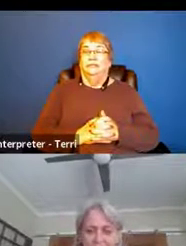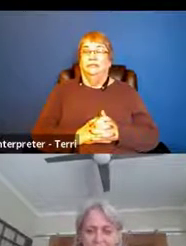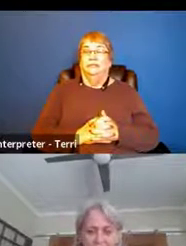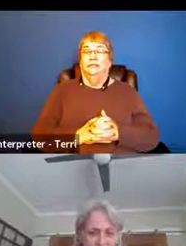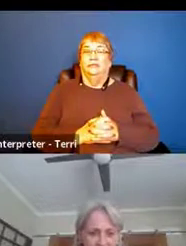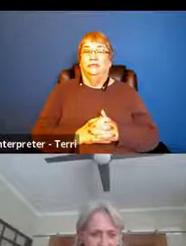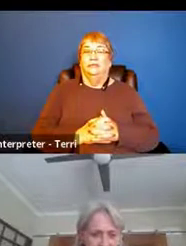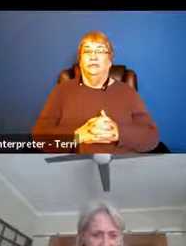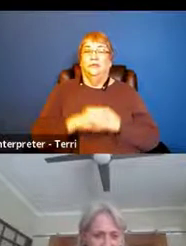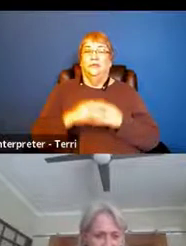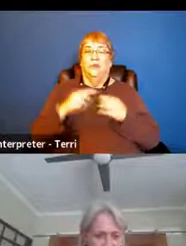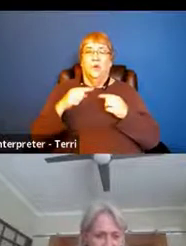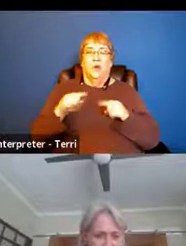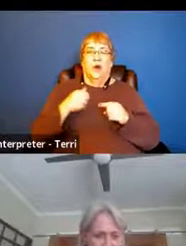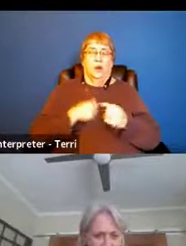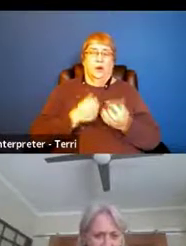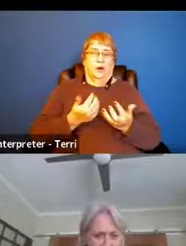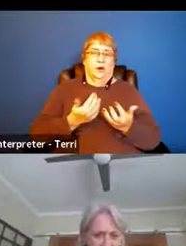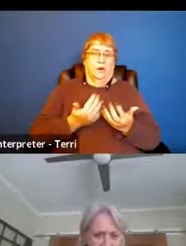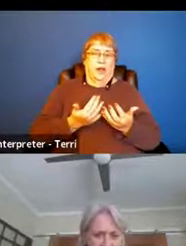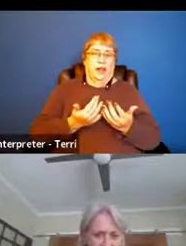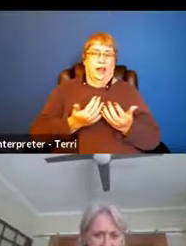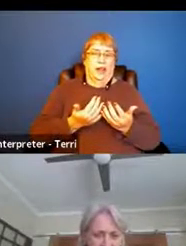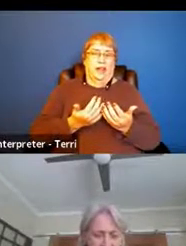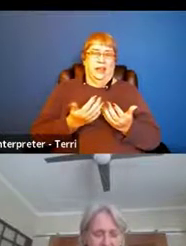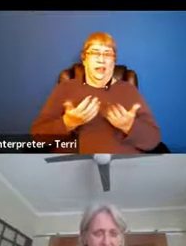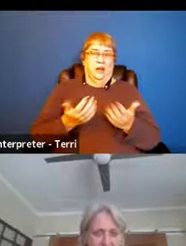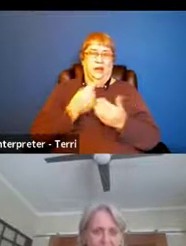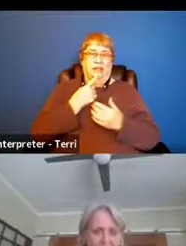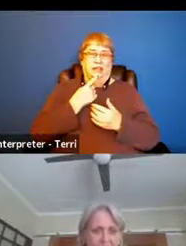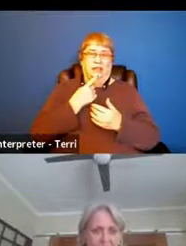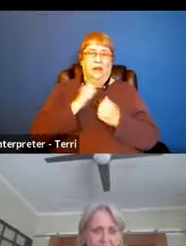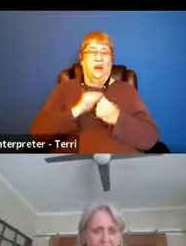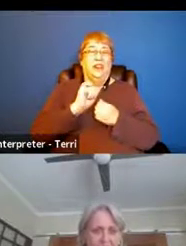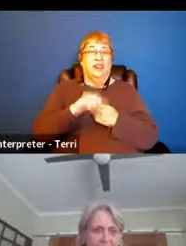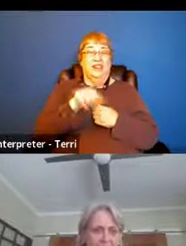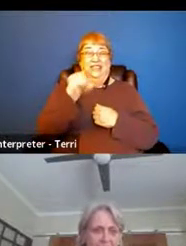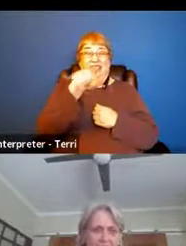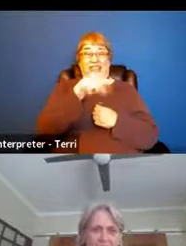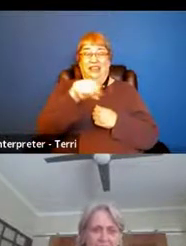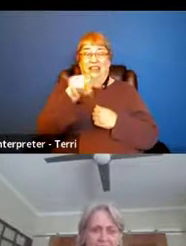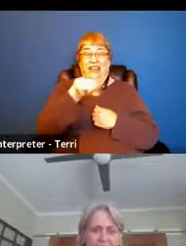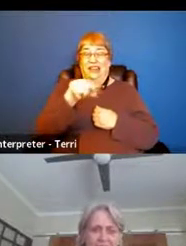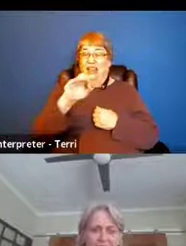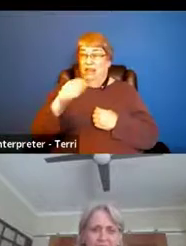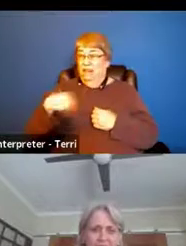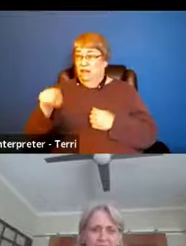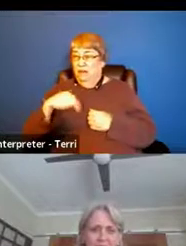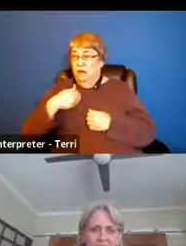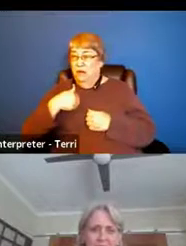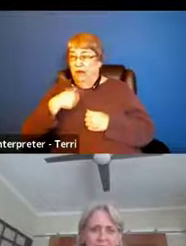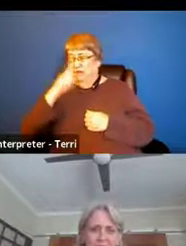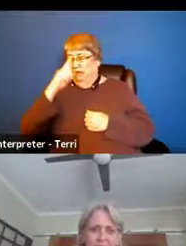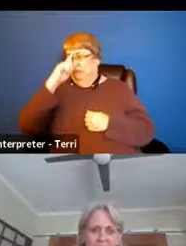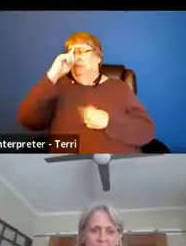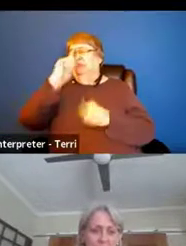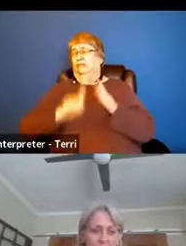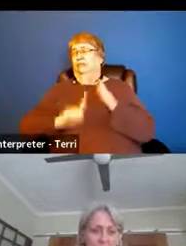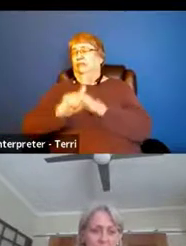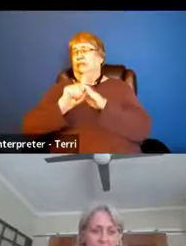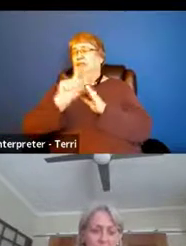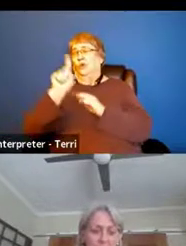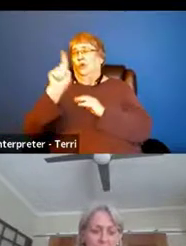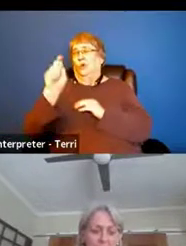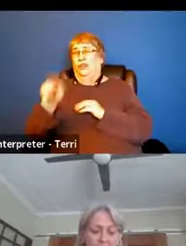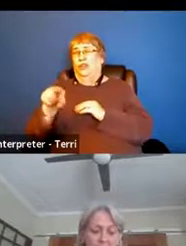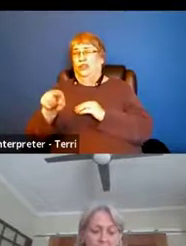While we're pausing, I just want to highlight with our stay in touch slide here, if anyone does have a question later that maybe isn't coming up, or